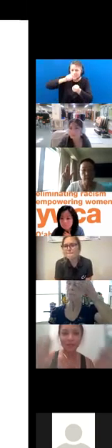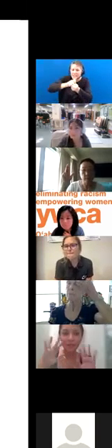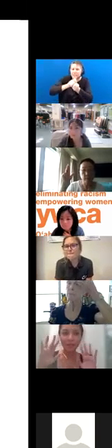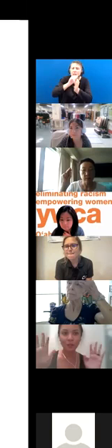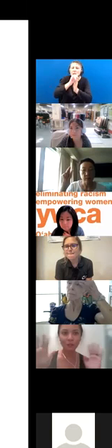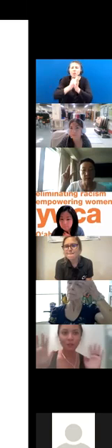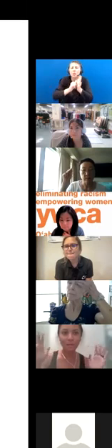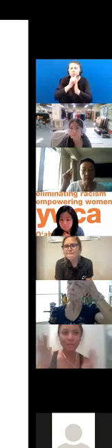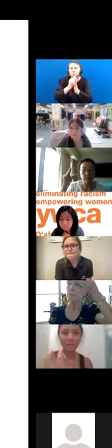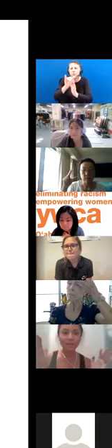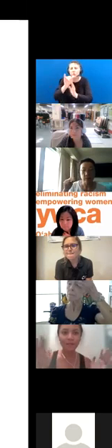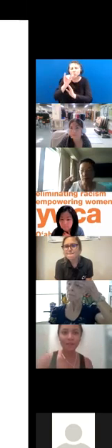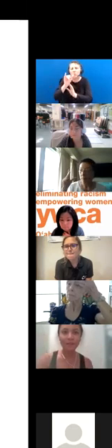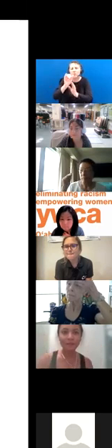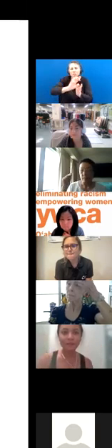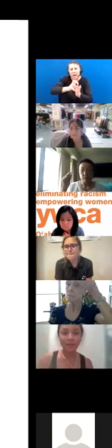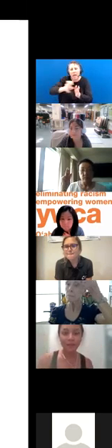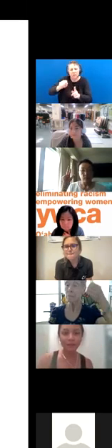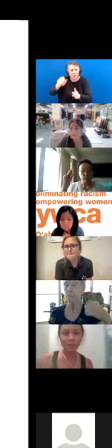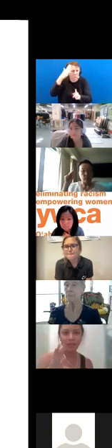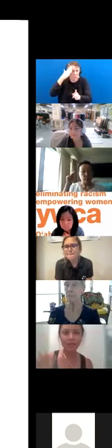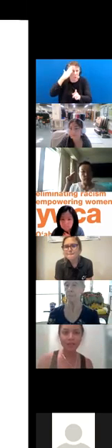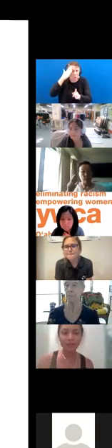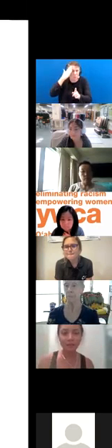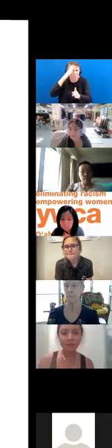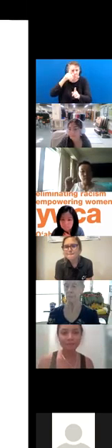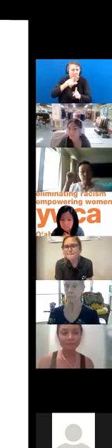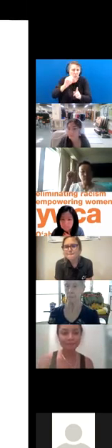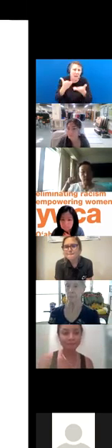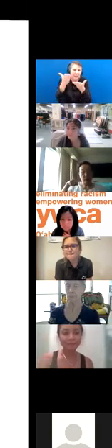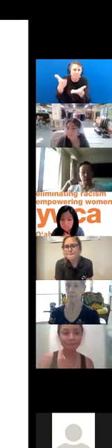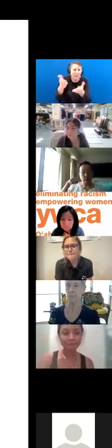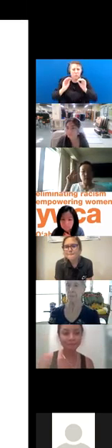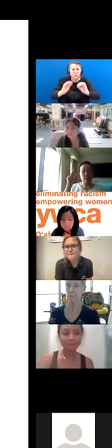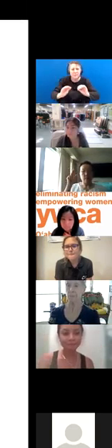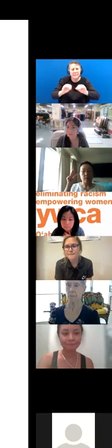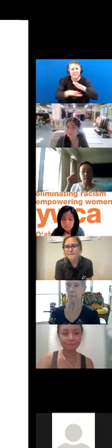recommend that can teach basic signs?